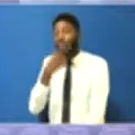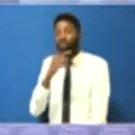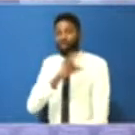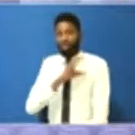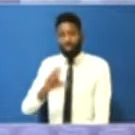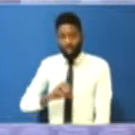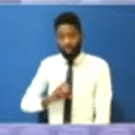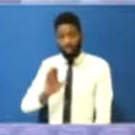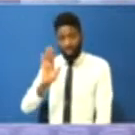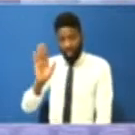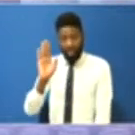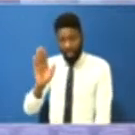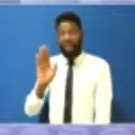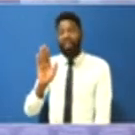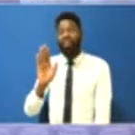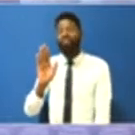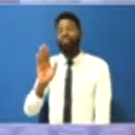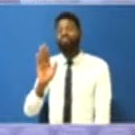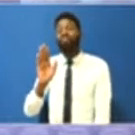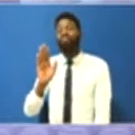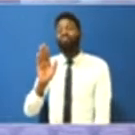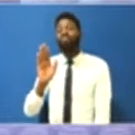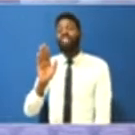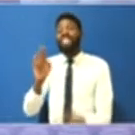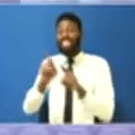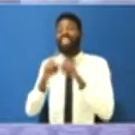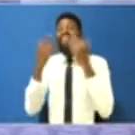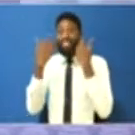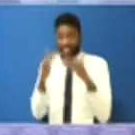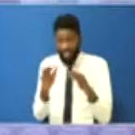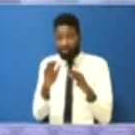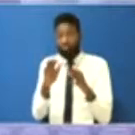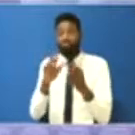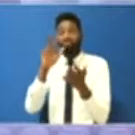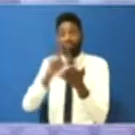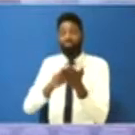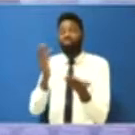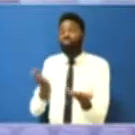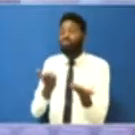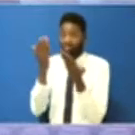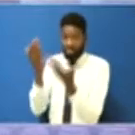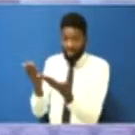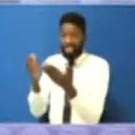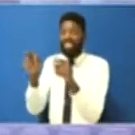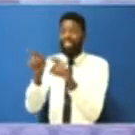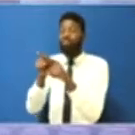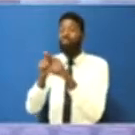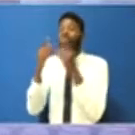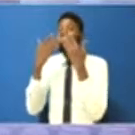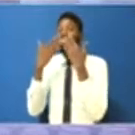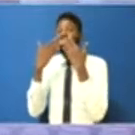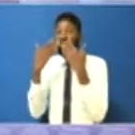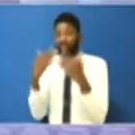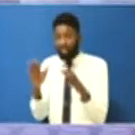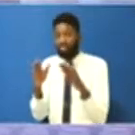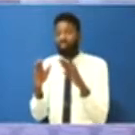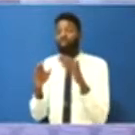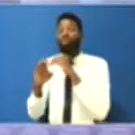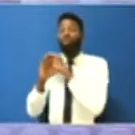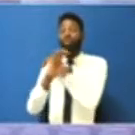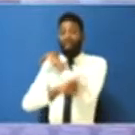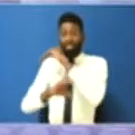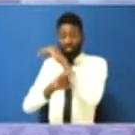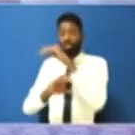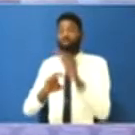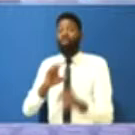for university education after that it was presented to the counterparts commission in the uh you know in a neighboring country they